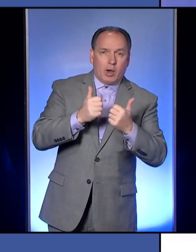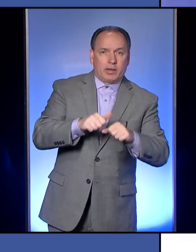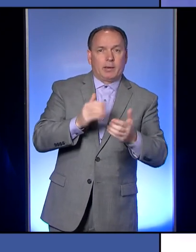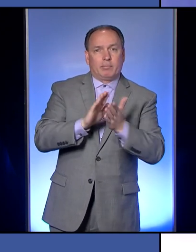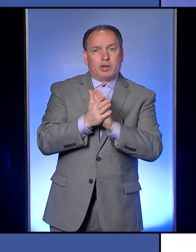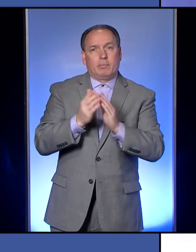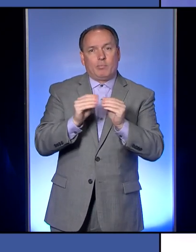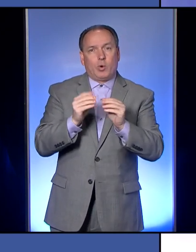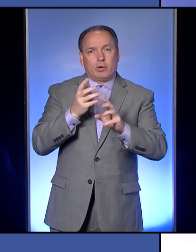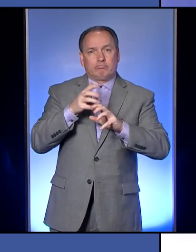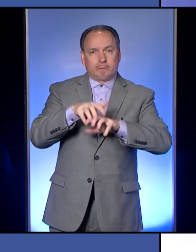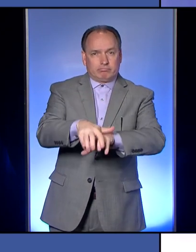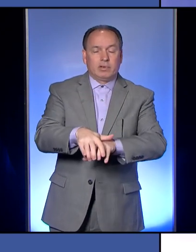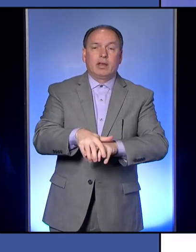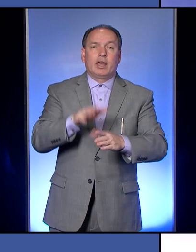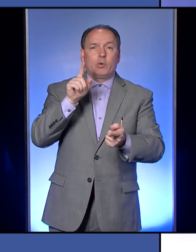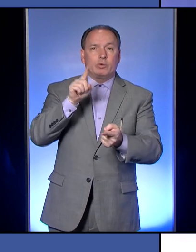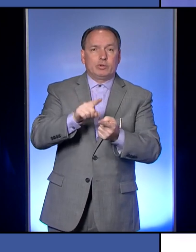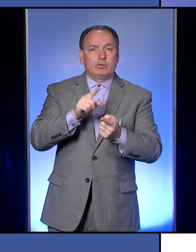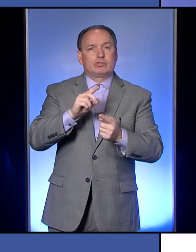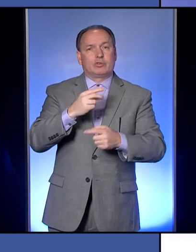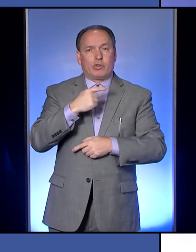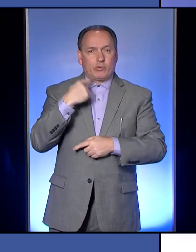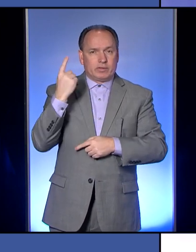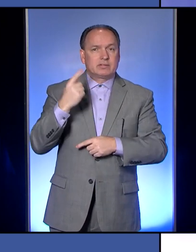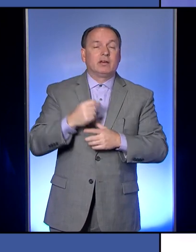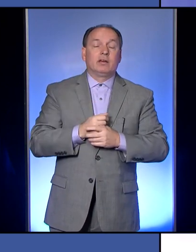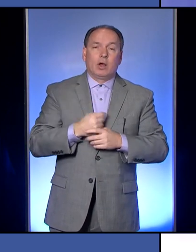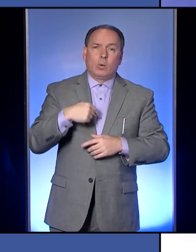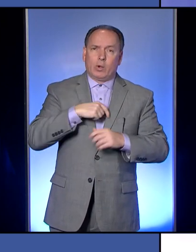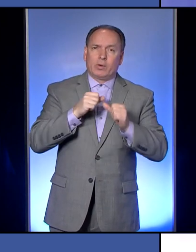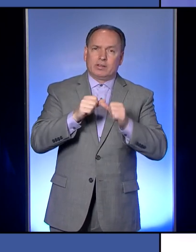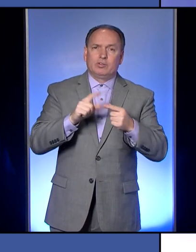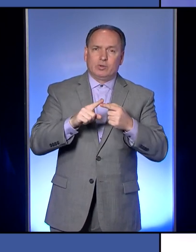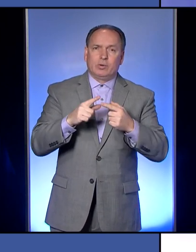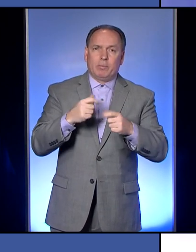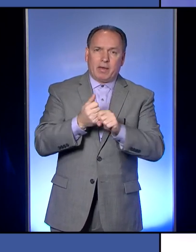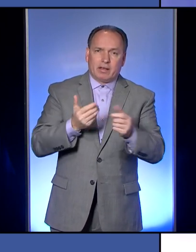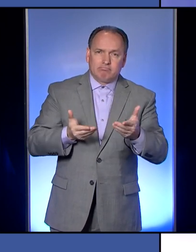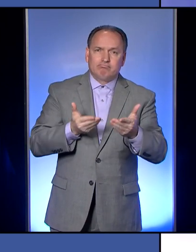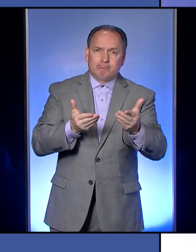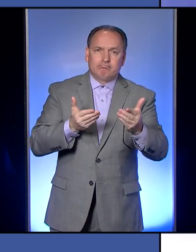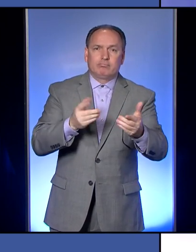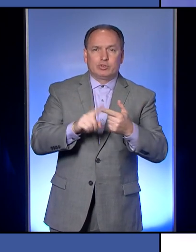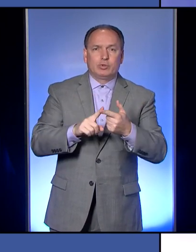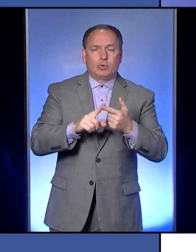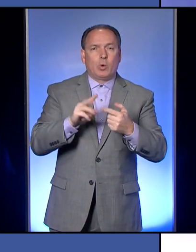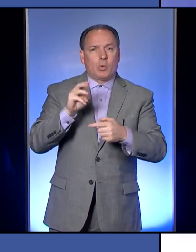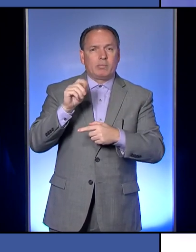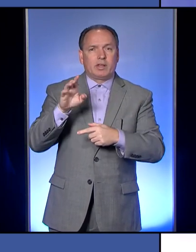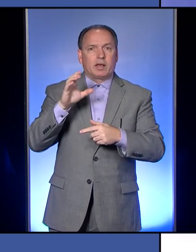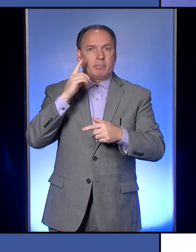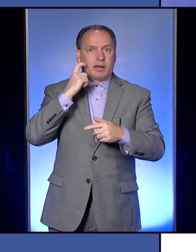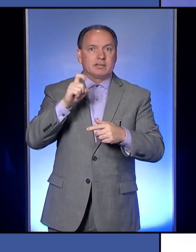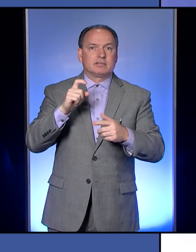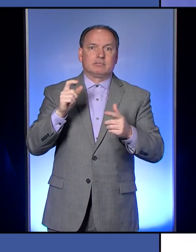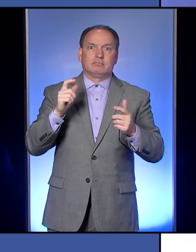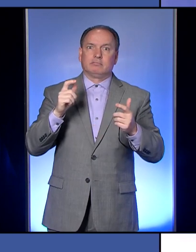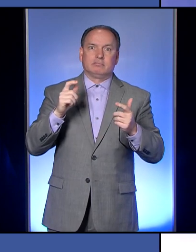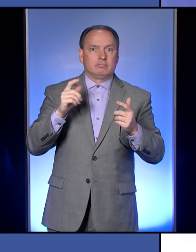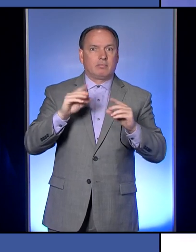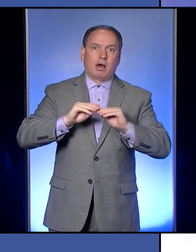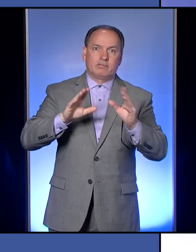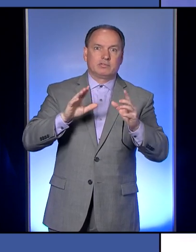and reduce the risk. And we will continue to make those type of visits to Wabtec, particularly just because there's so many people working in